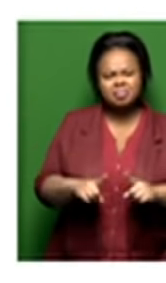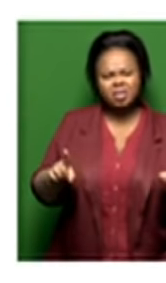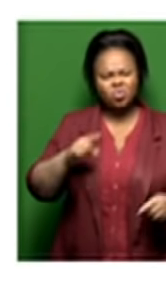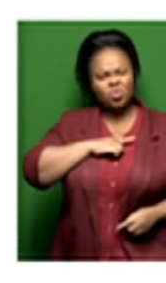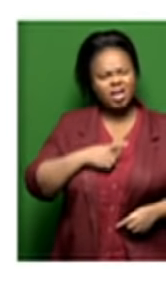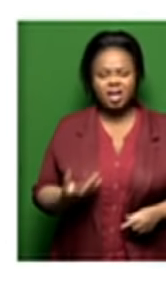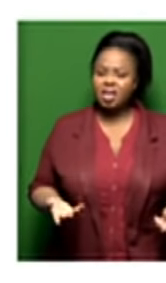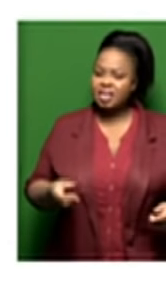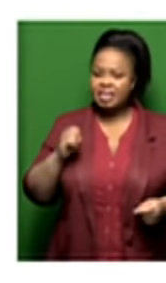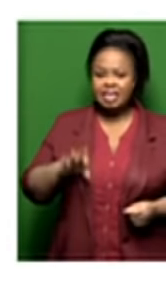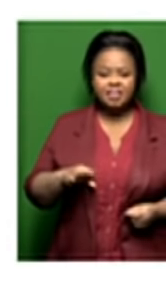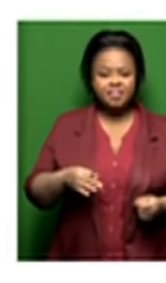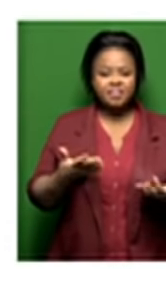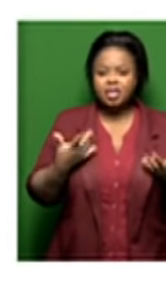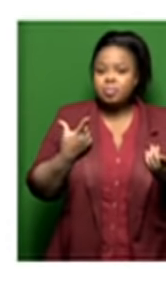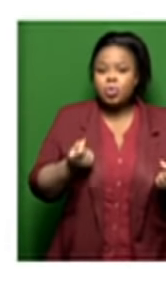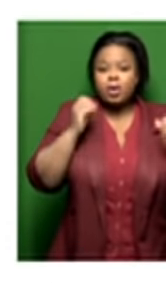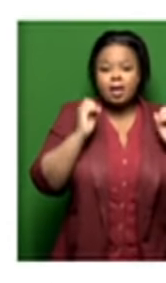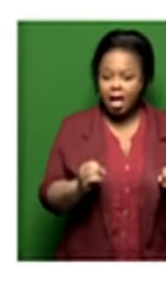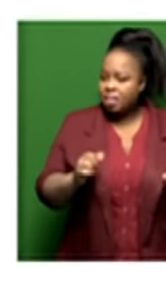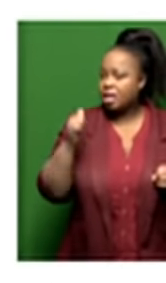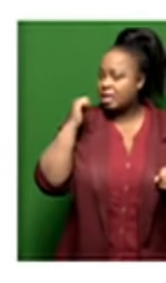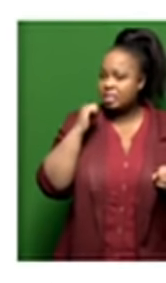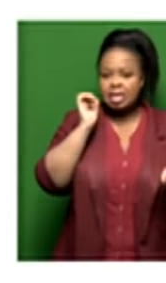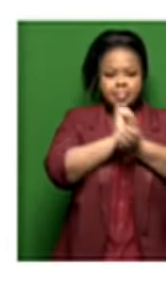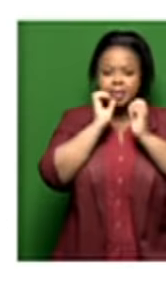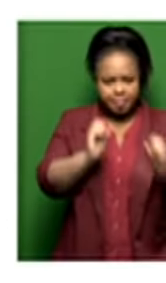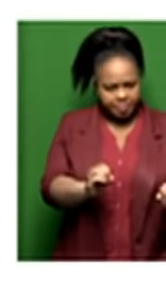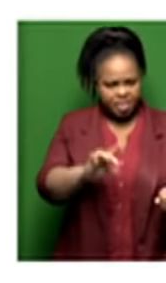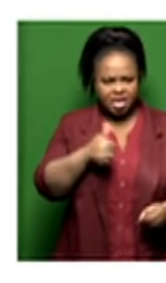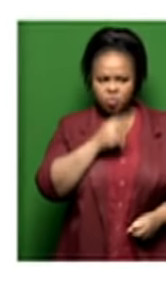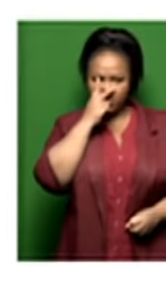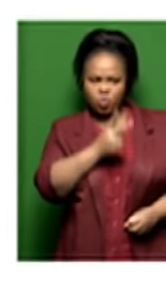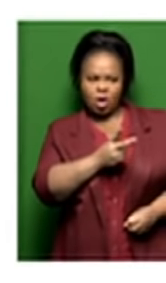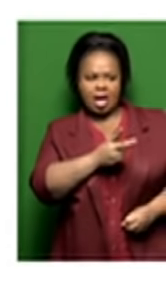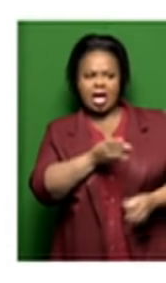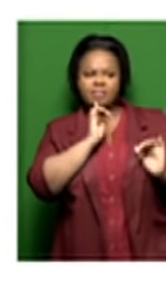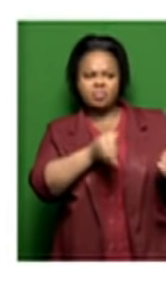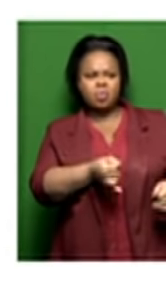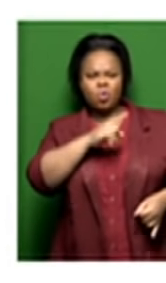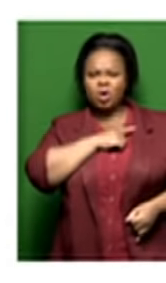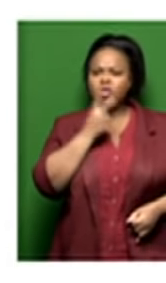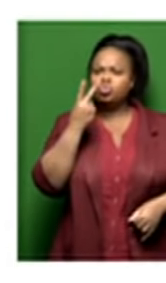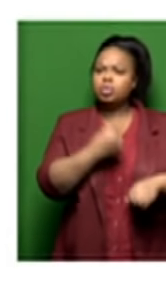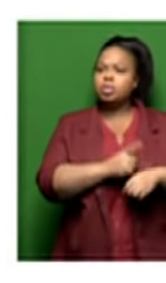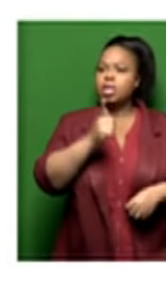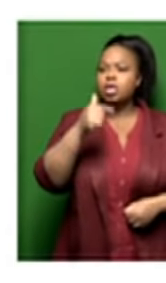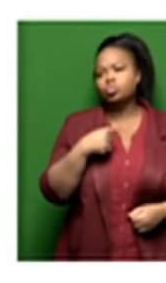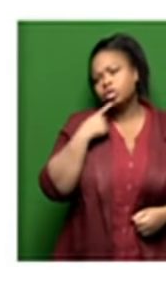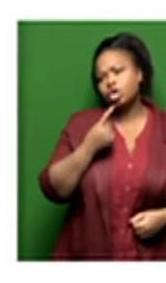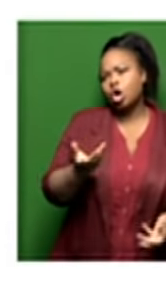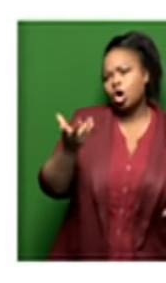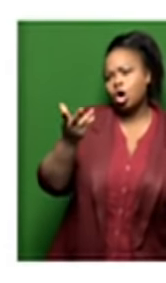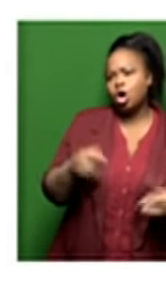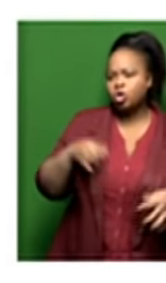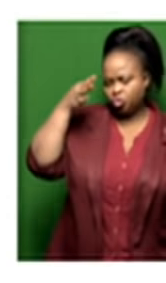quite ugly, Sakina, had he not handed himself over and still went to the same court 2 days down the line and say, look at